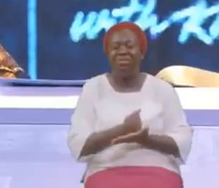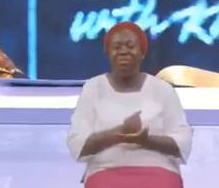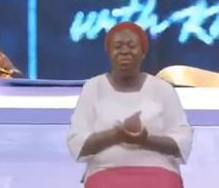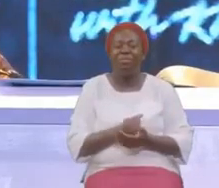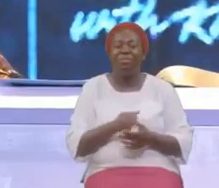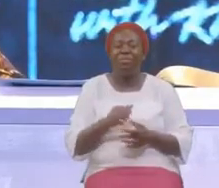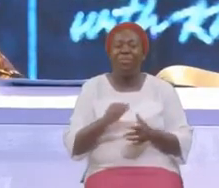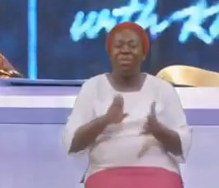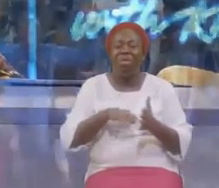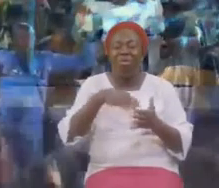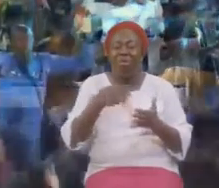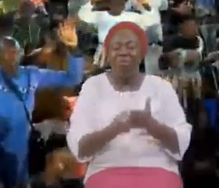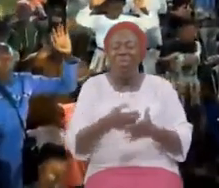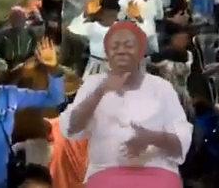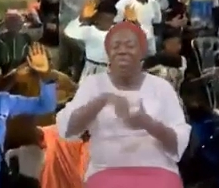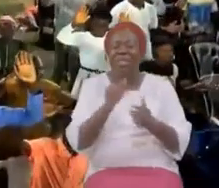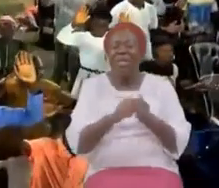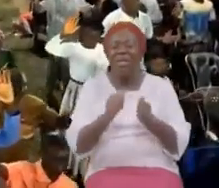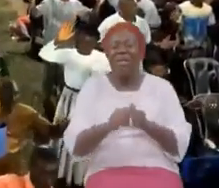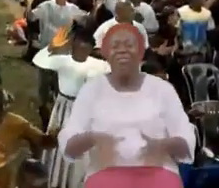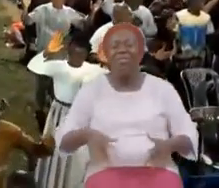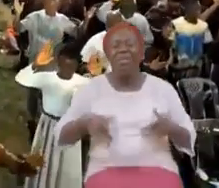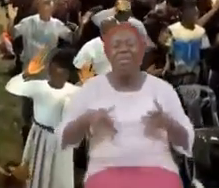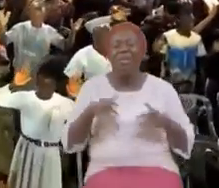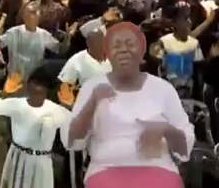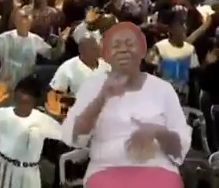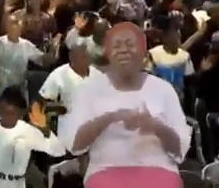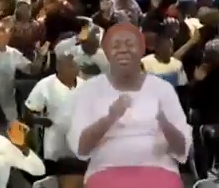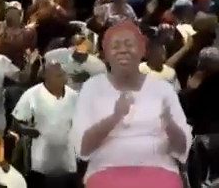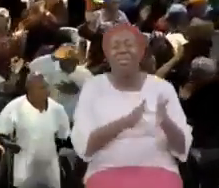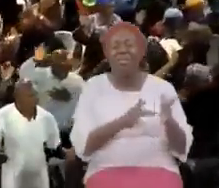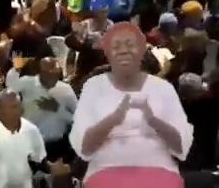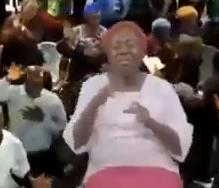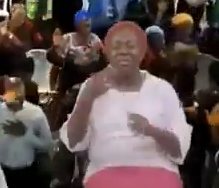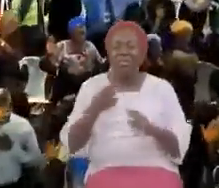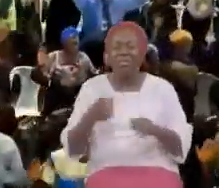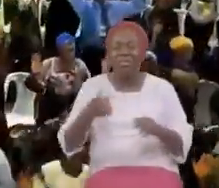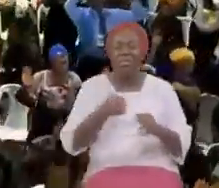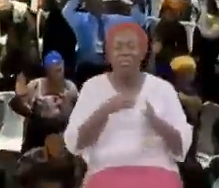Confirmation in every life. In Jesus' name we pray.